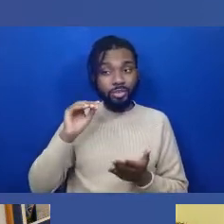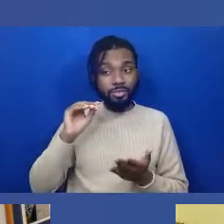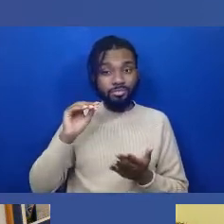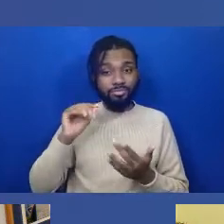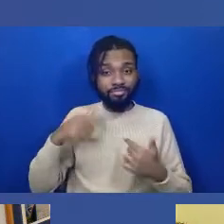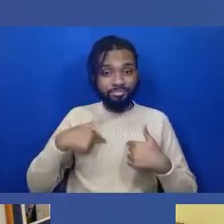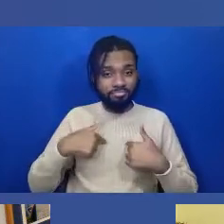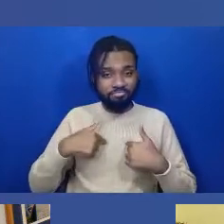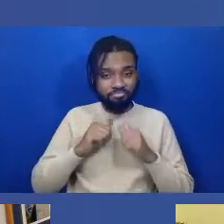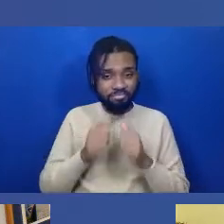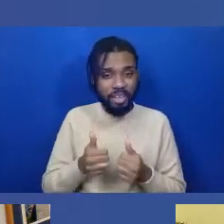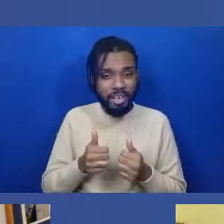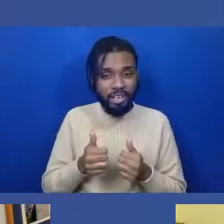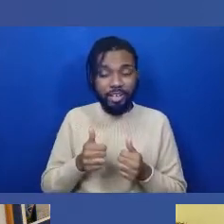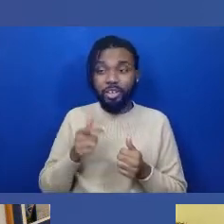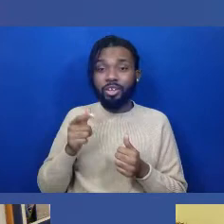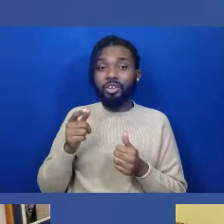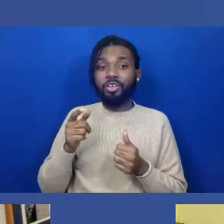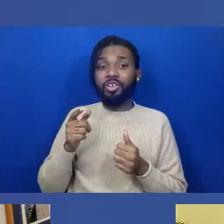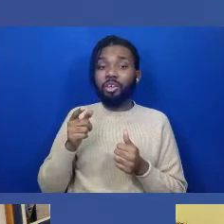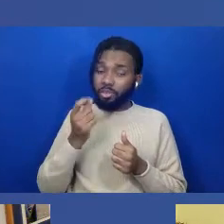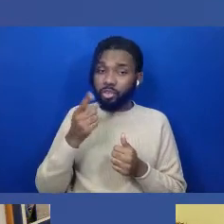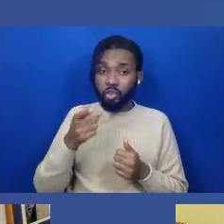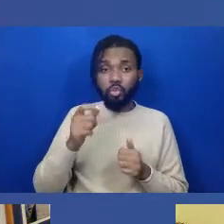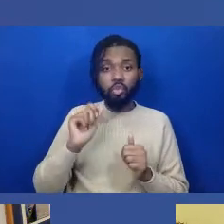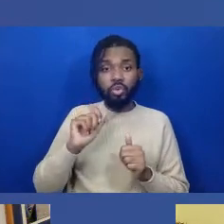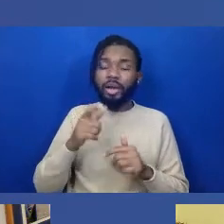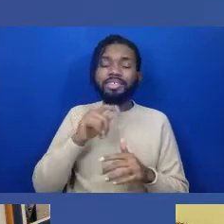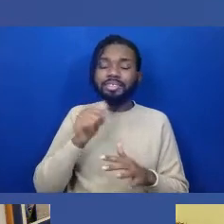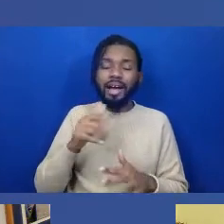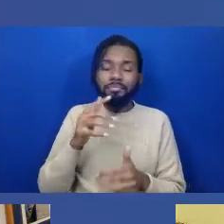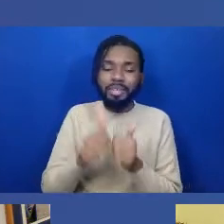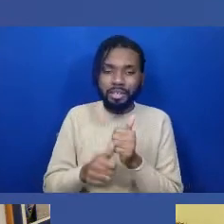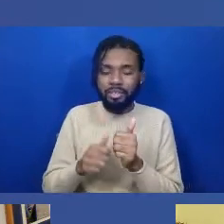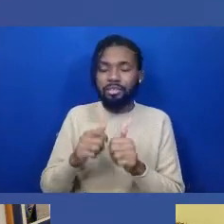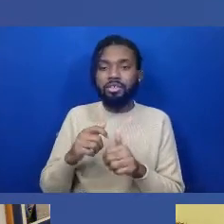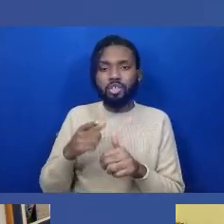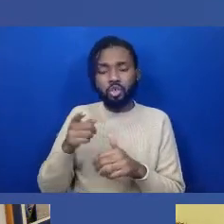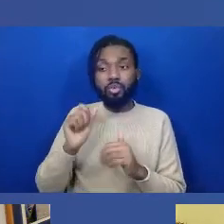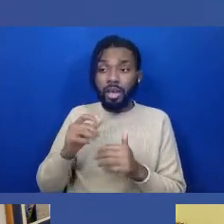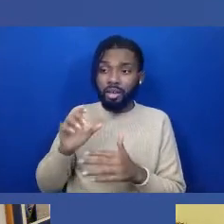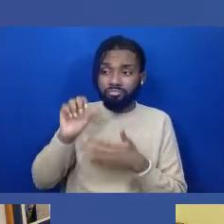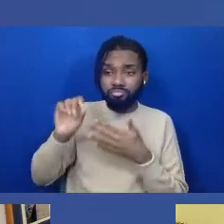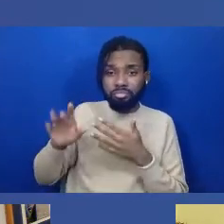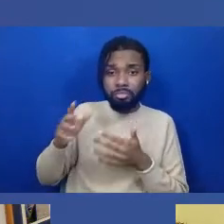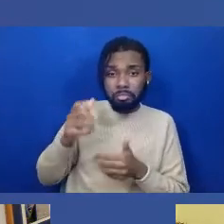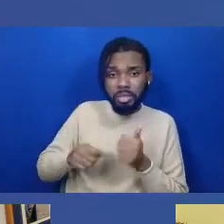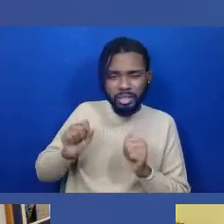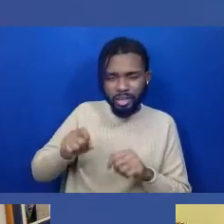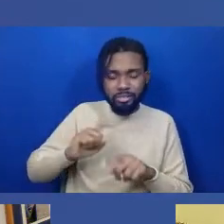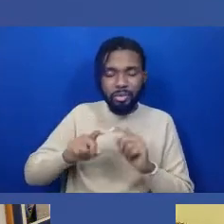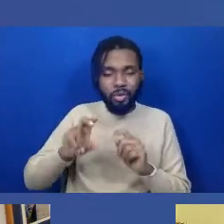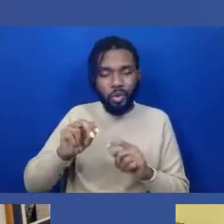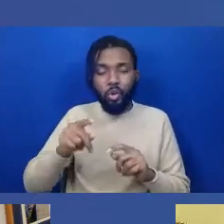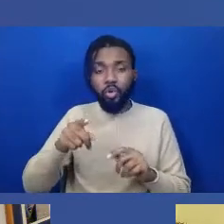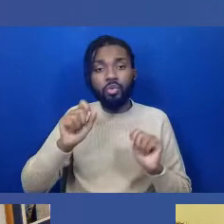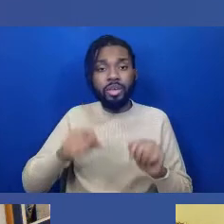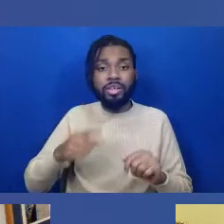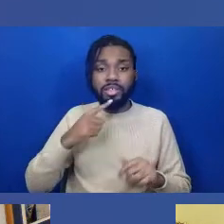mean, you can deliver it in a mean way, right? But to just be really forward and say, no, thank you, not at this